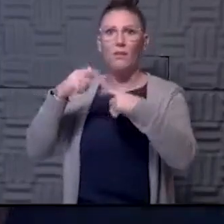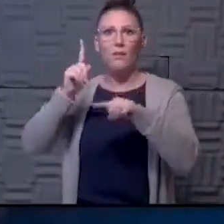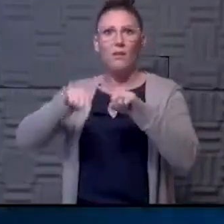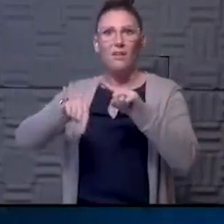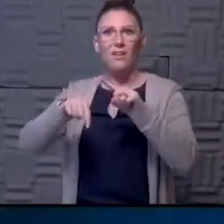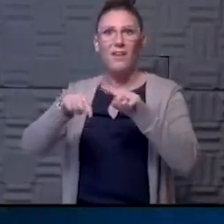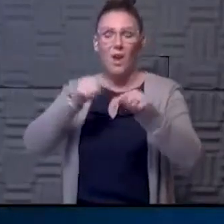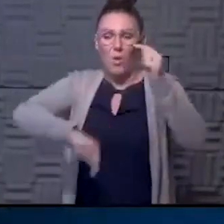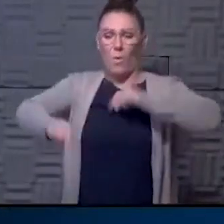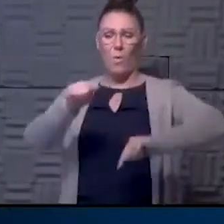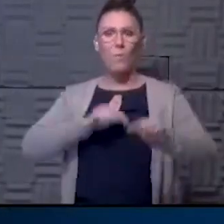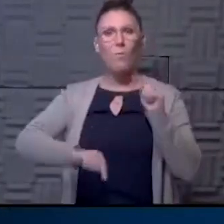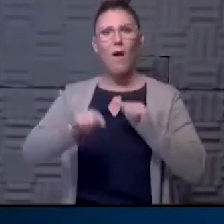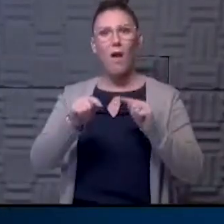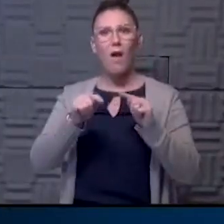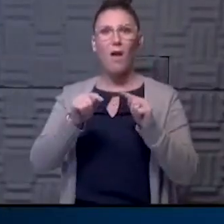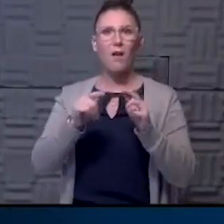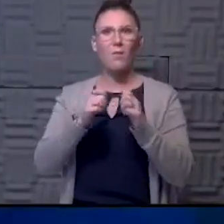issues.